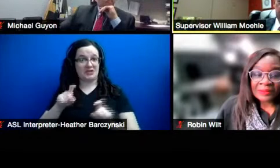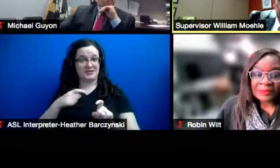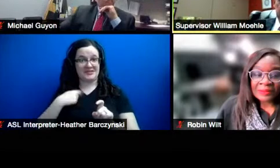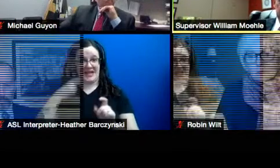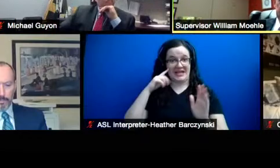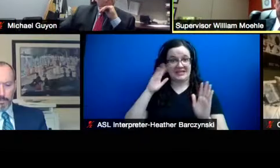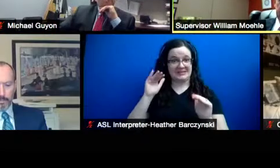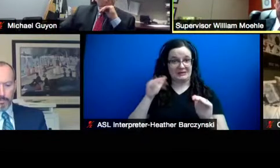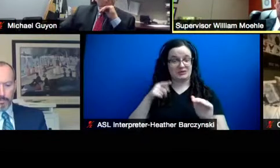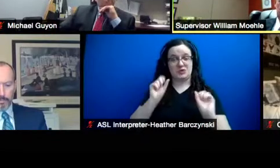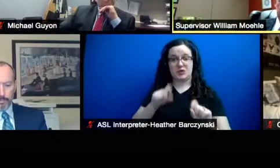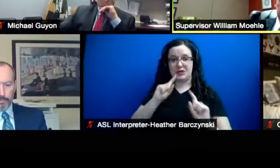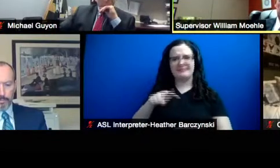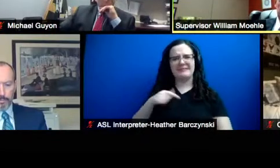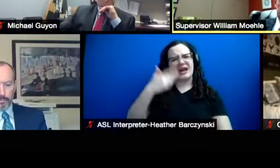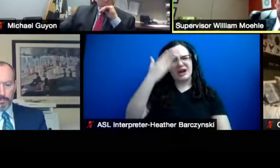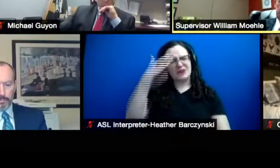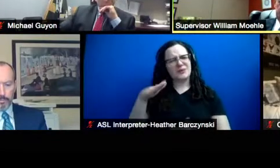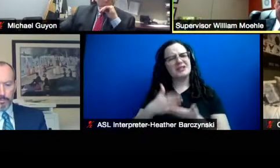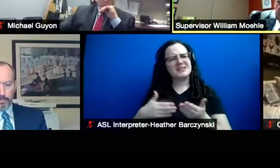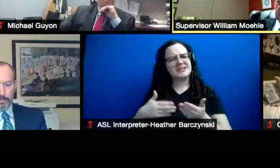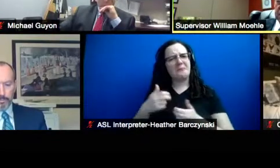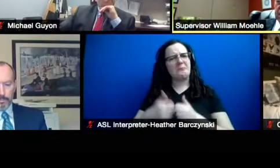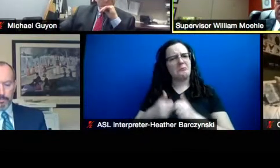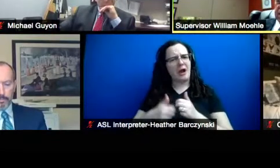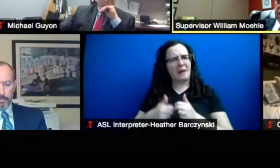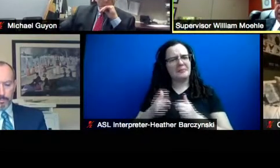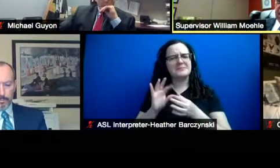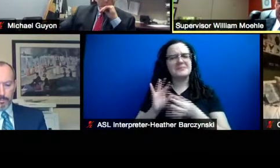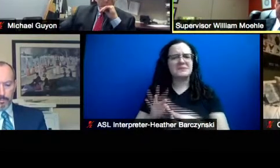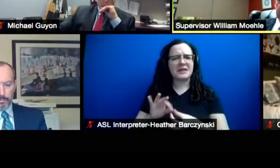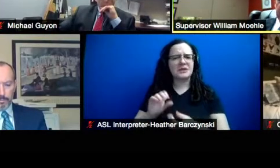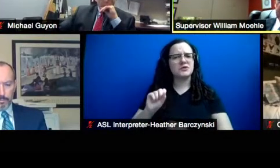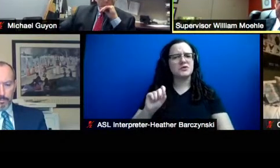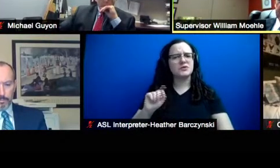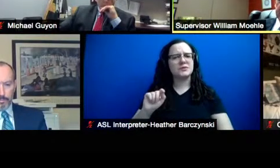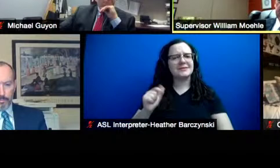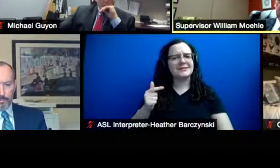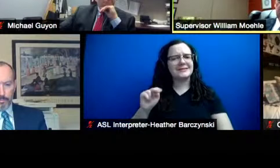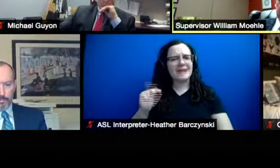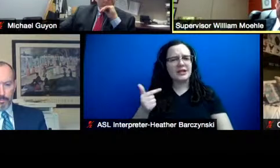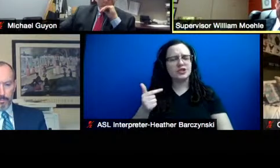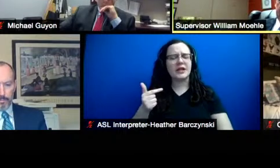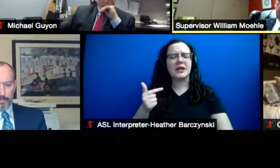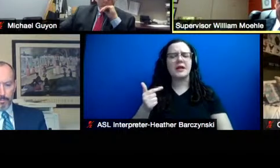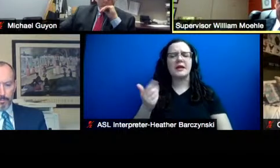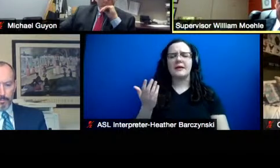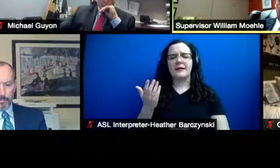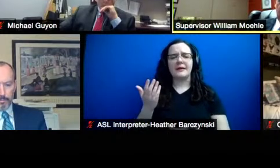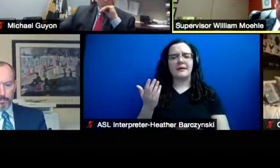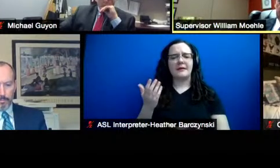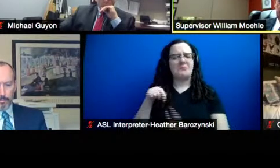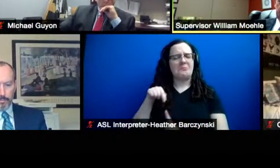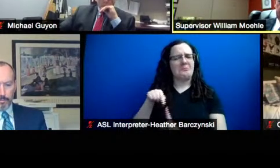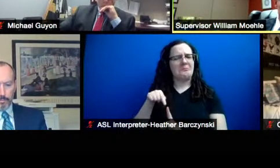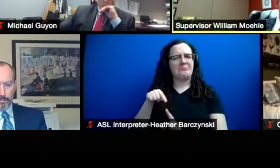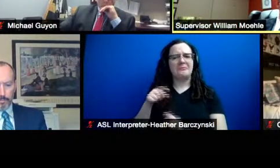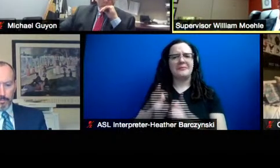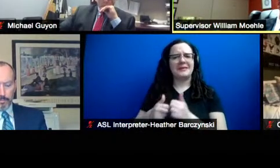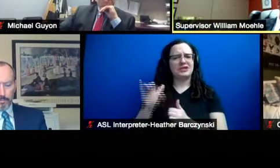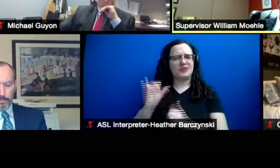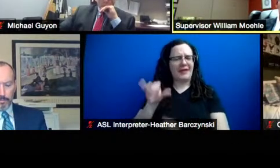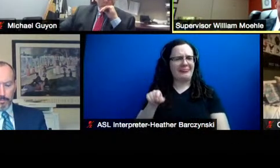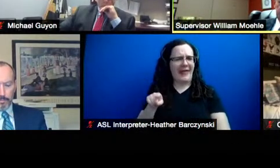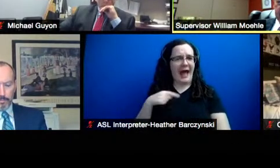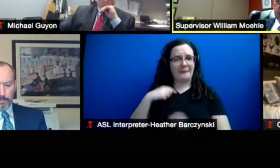I knew there were going to be some issues, particularly the staging. Frankly, issues like that, I'm hoping, since it